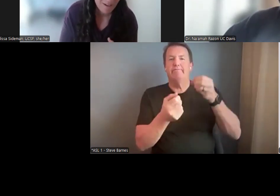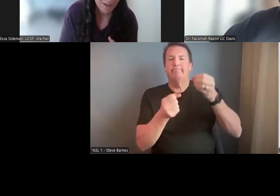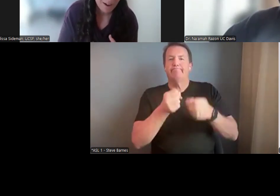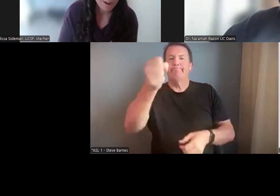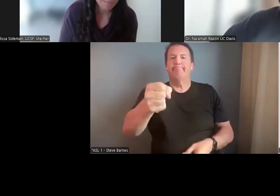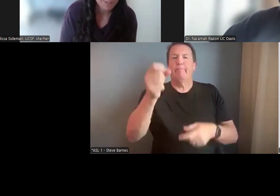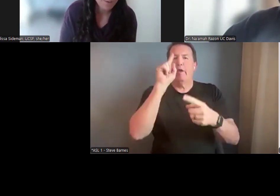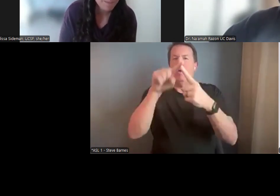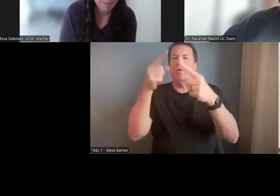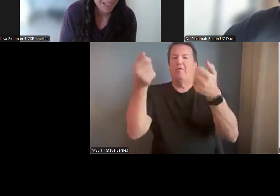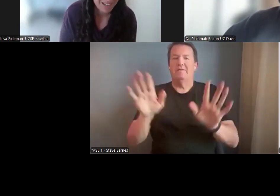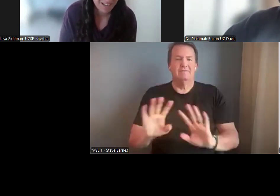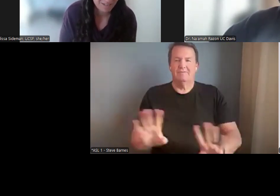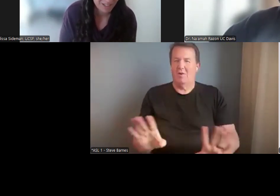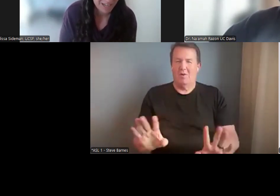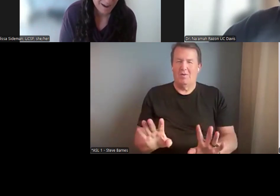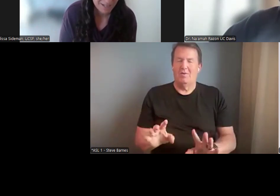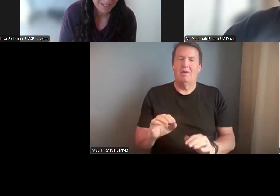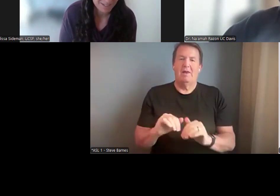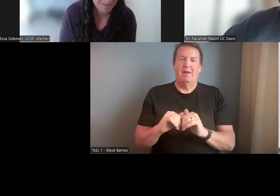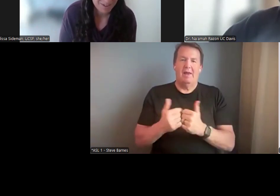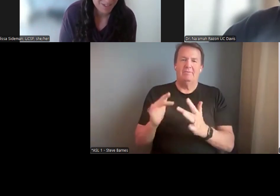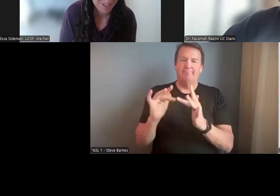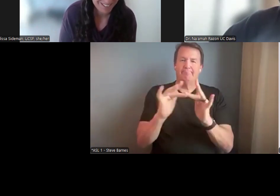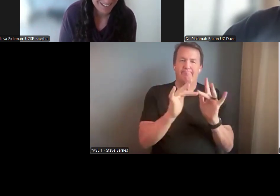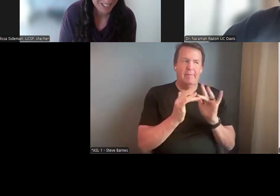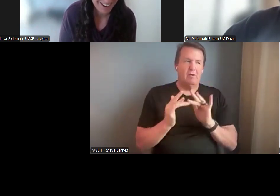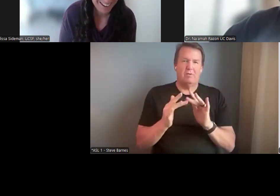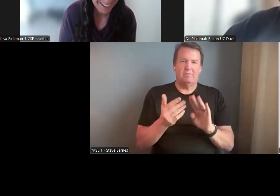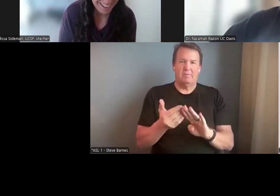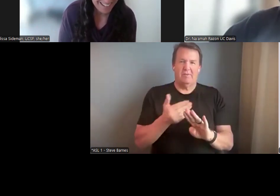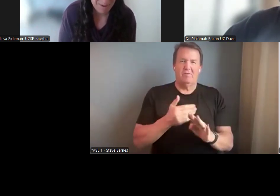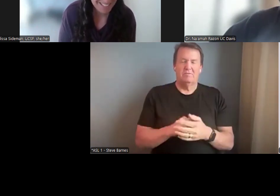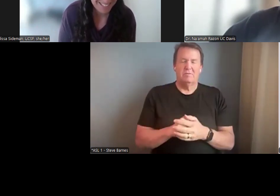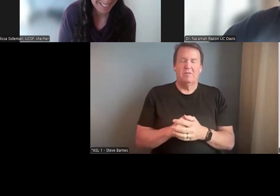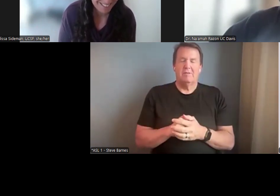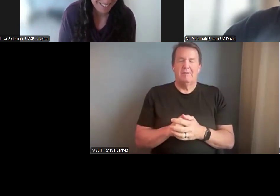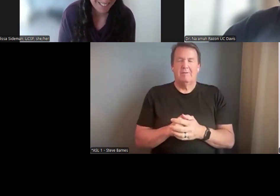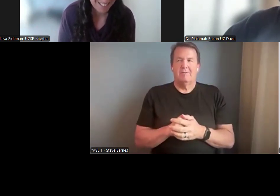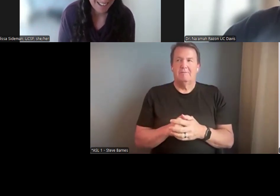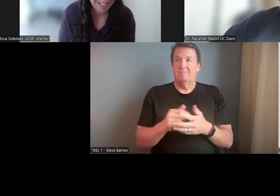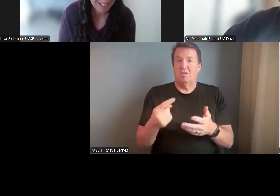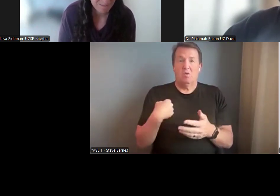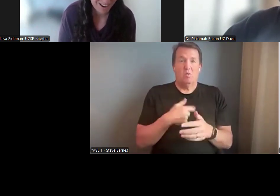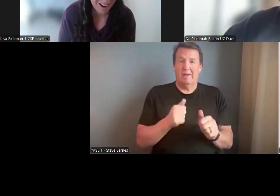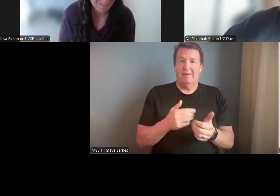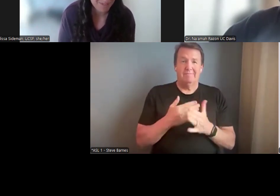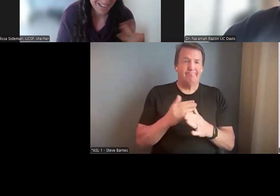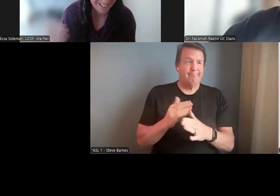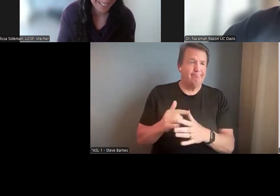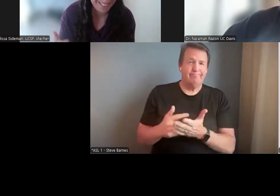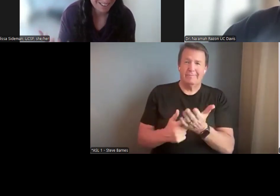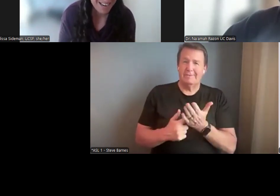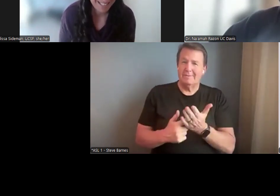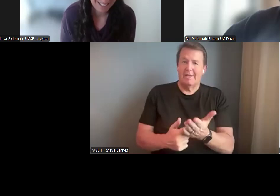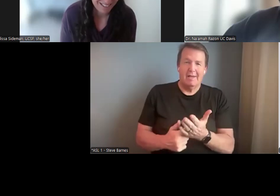that so we'd be really happy to meet with you and share experiences and learn, because I think the more we